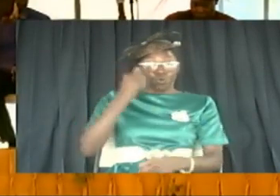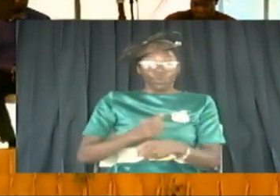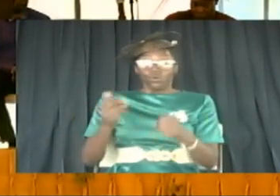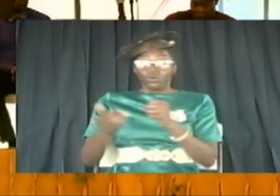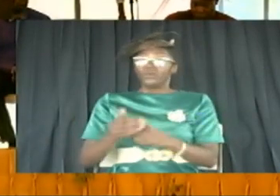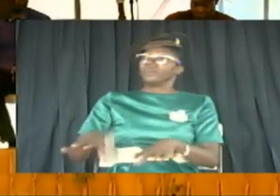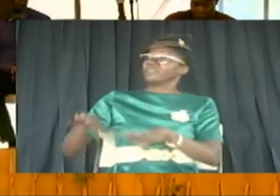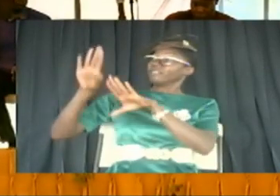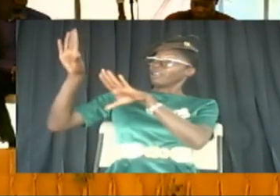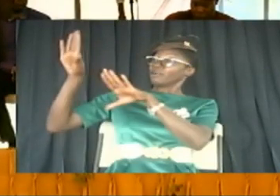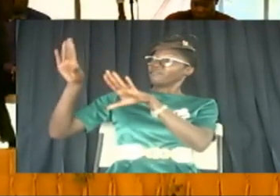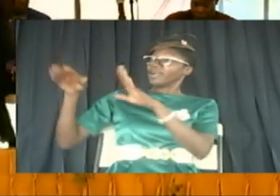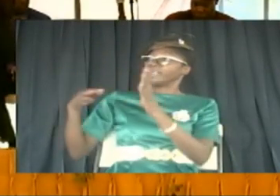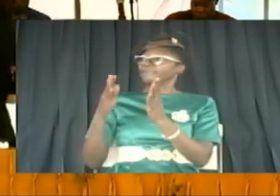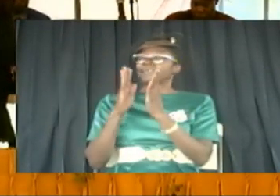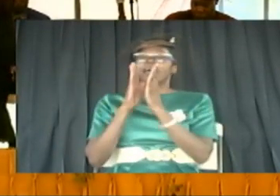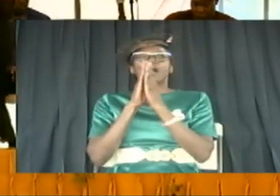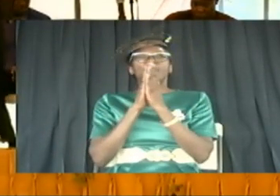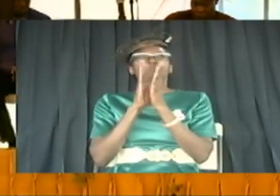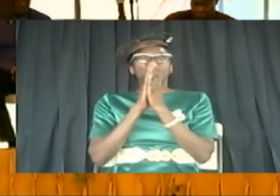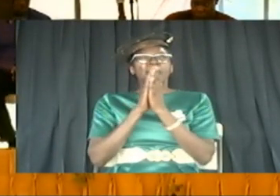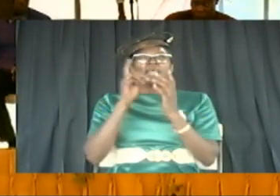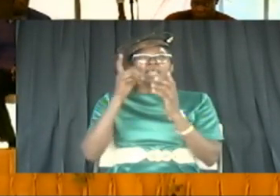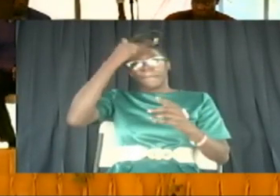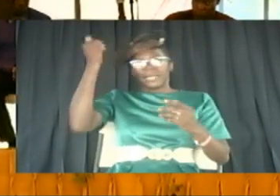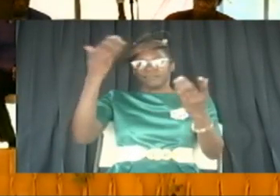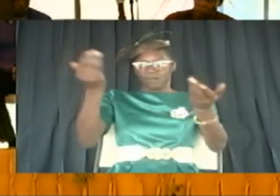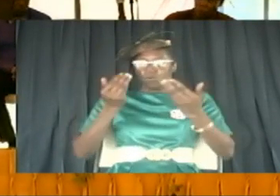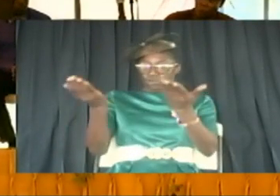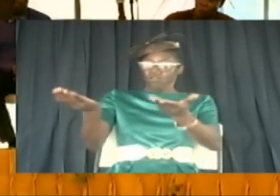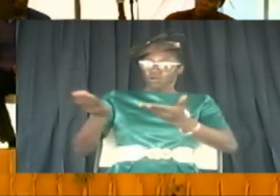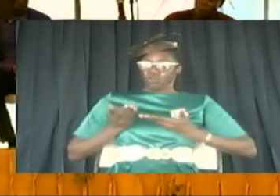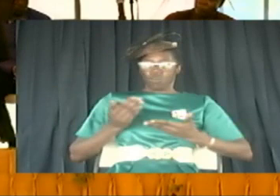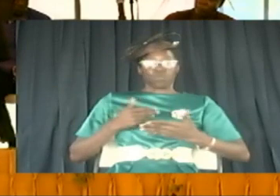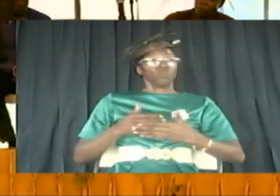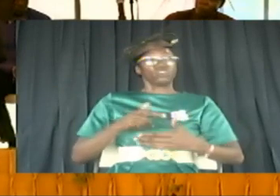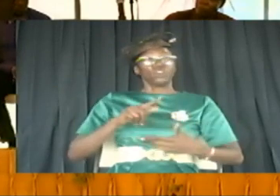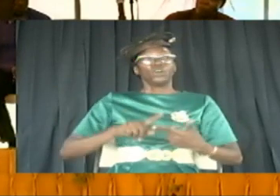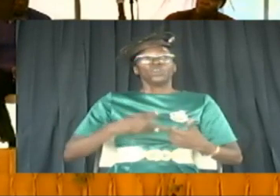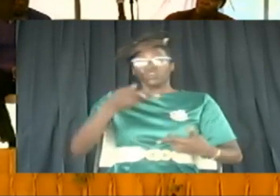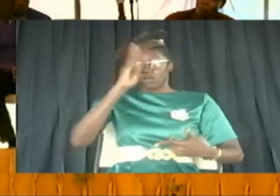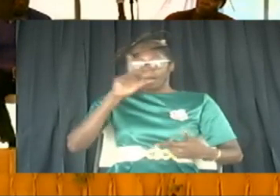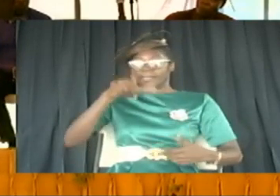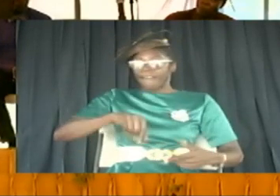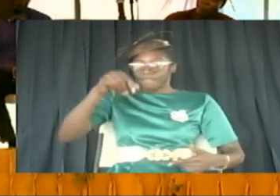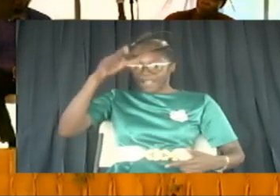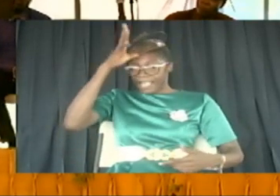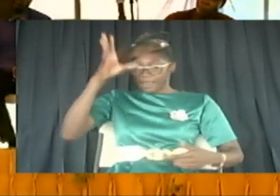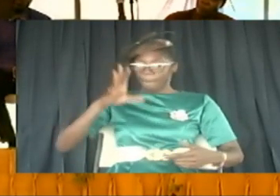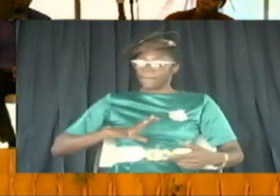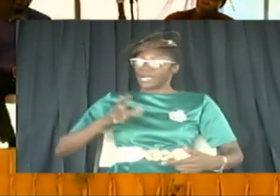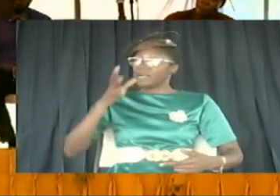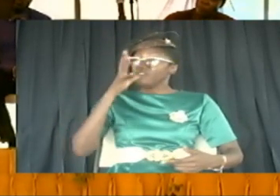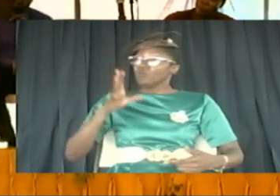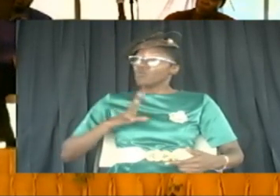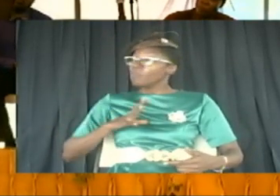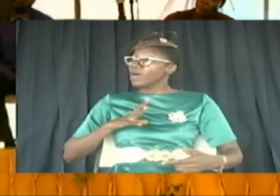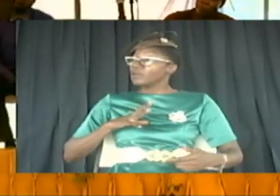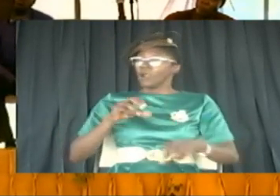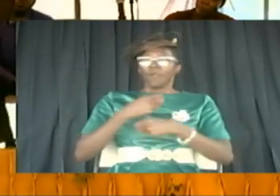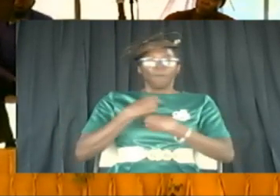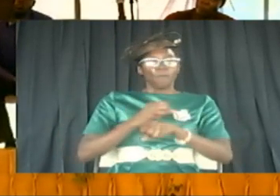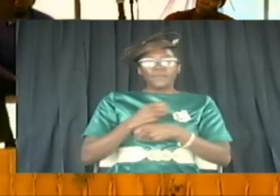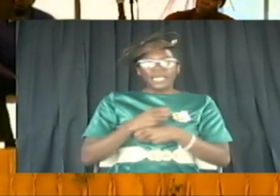pray because he wants to be drawn closer to God. You will find the man or the woman who makes the extra